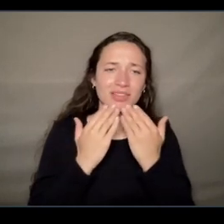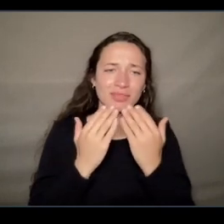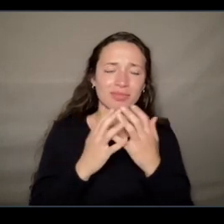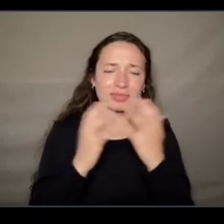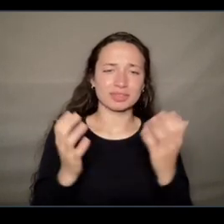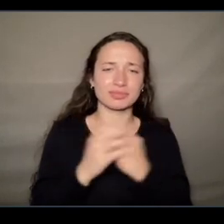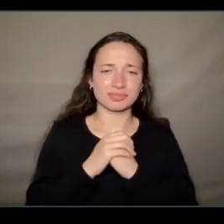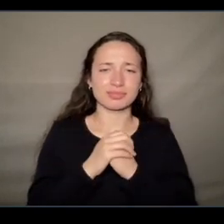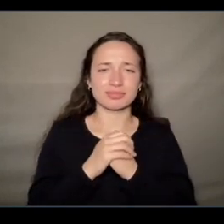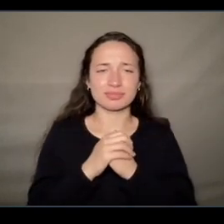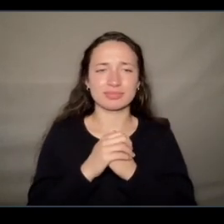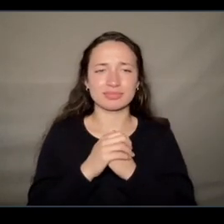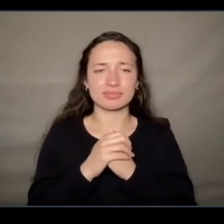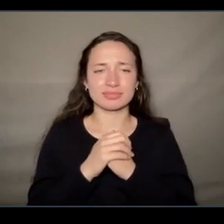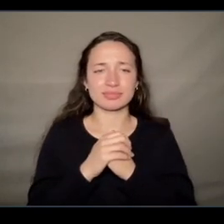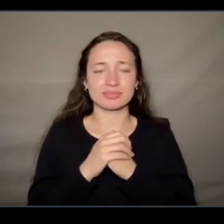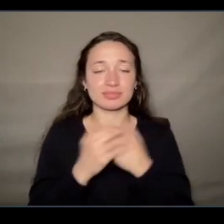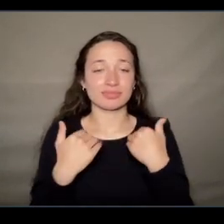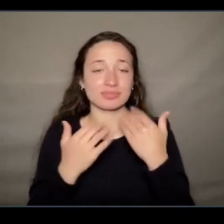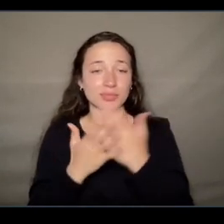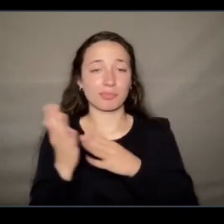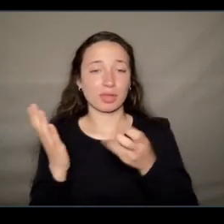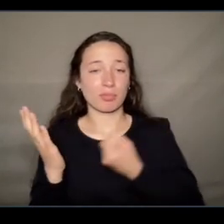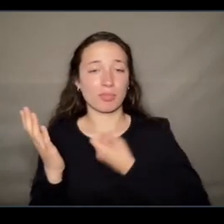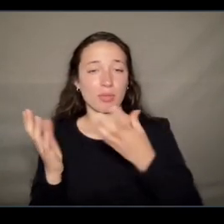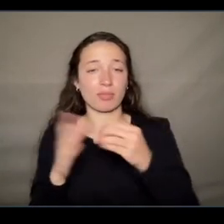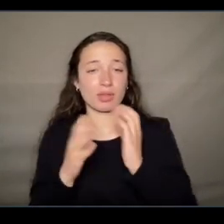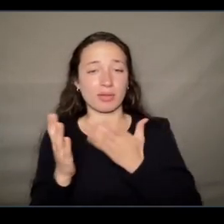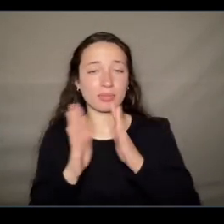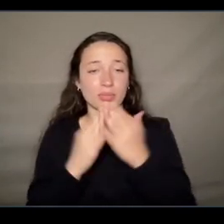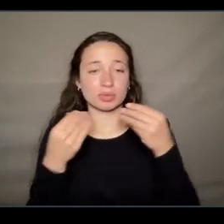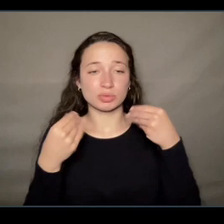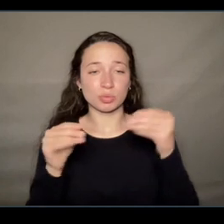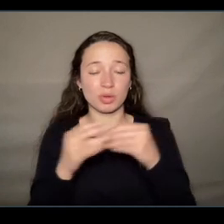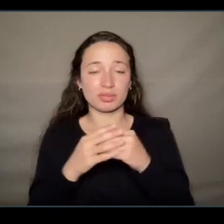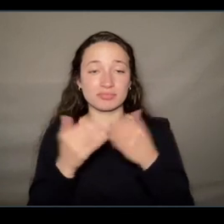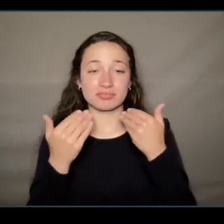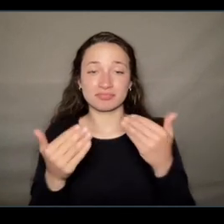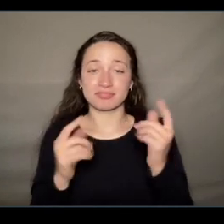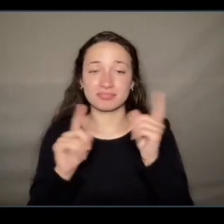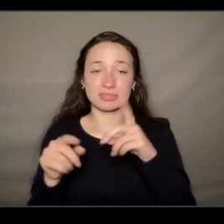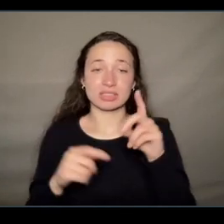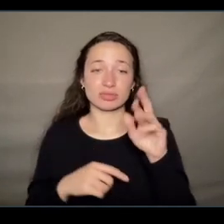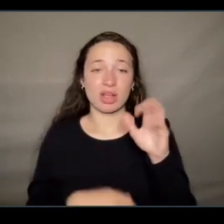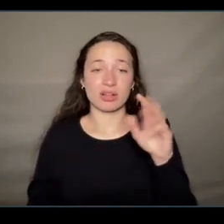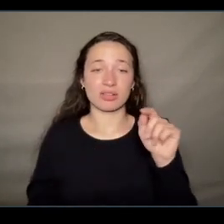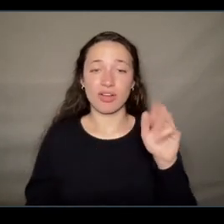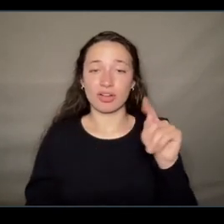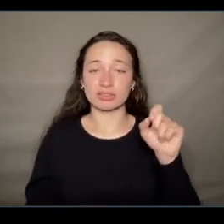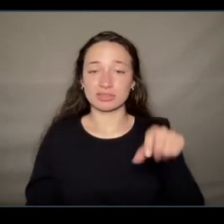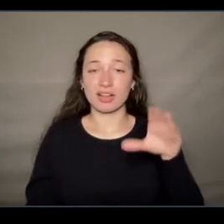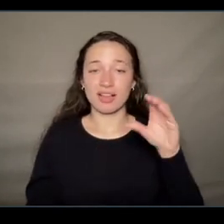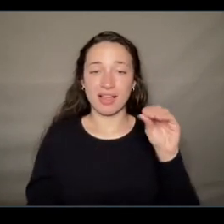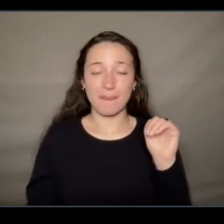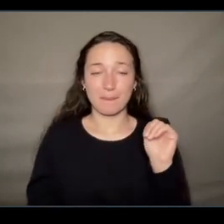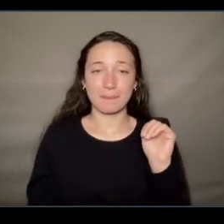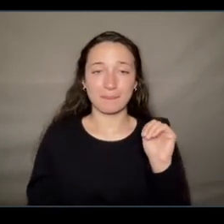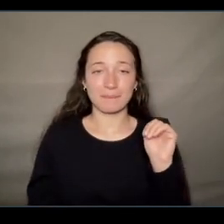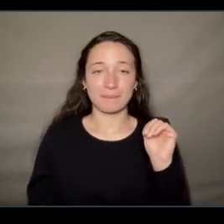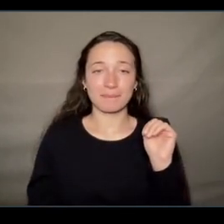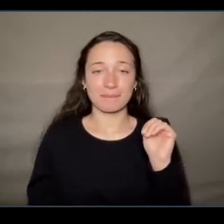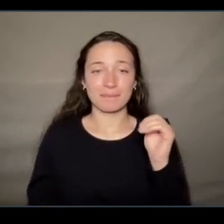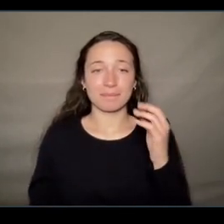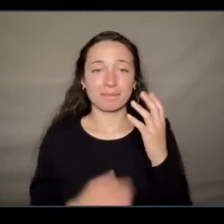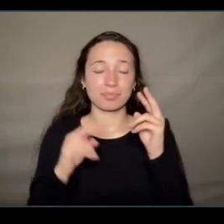grateful. We do have some of her poems in our bookstore, so please feel free to go to